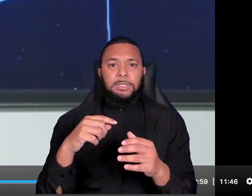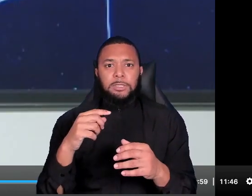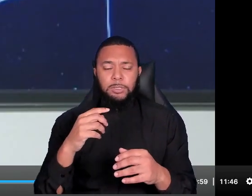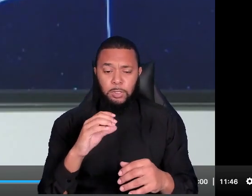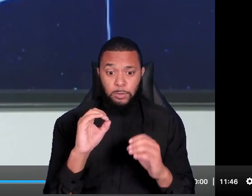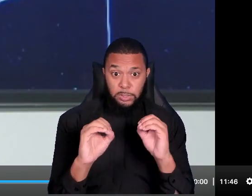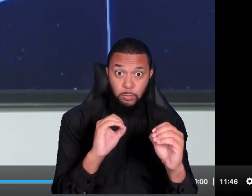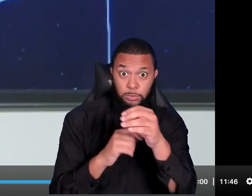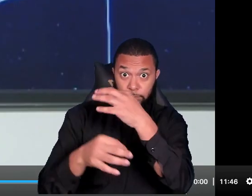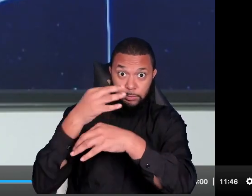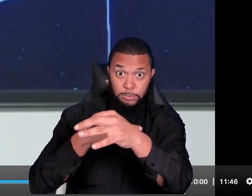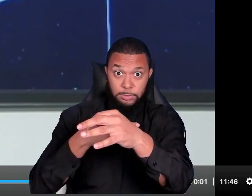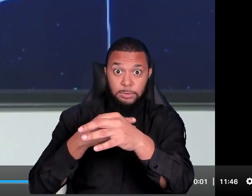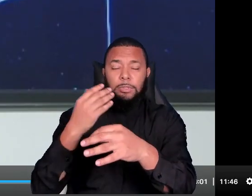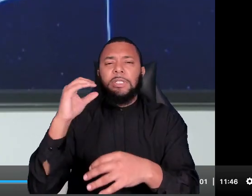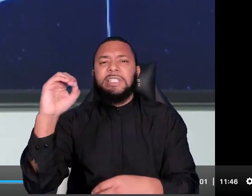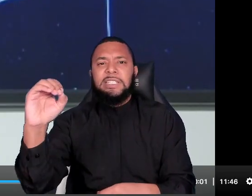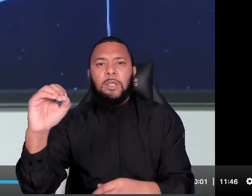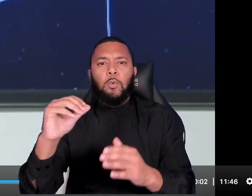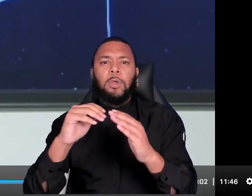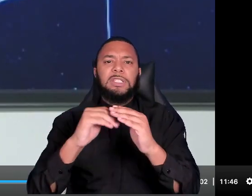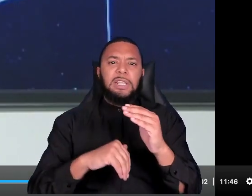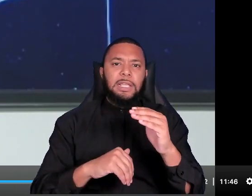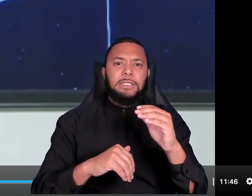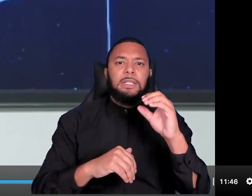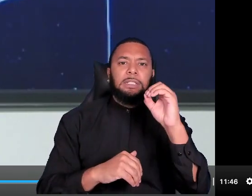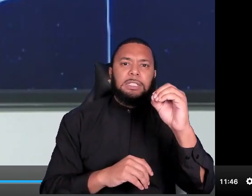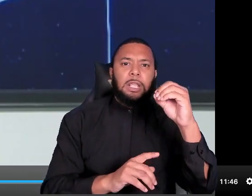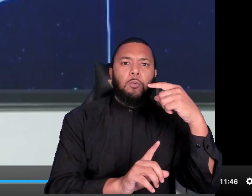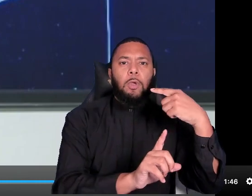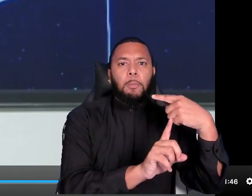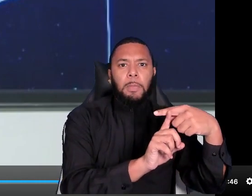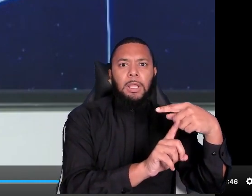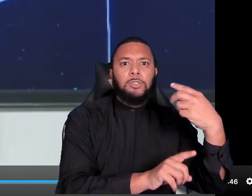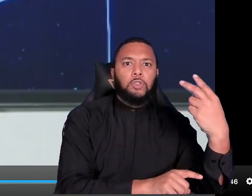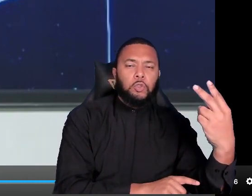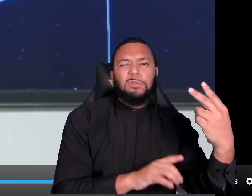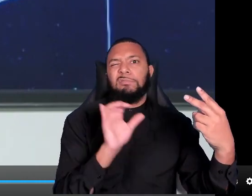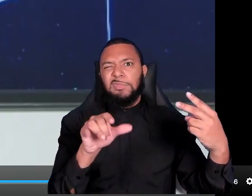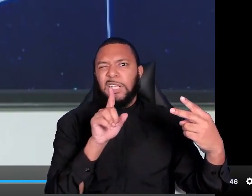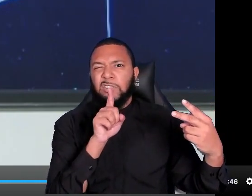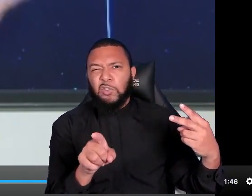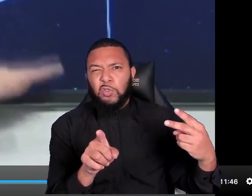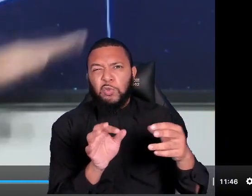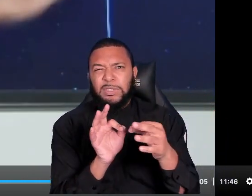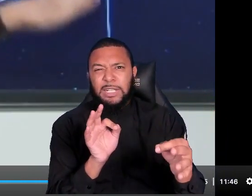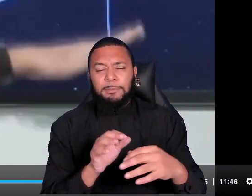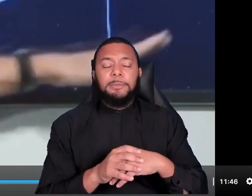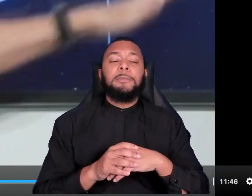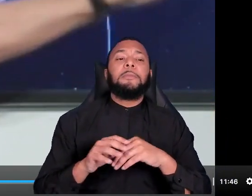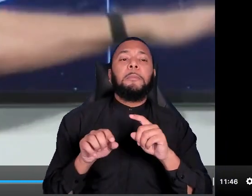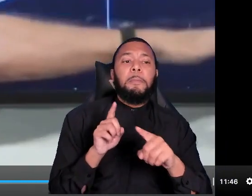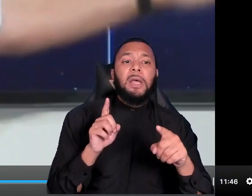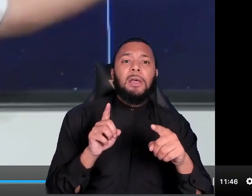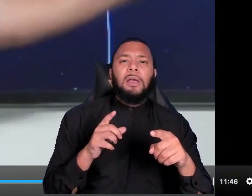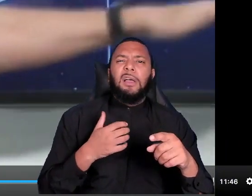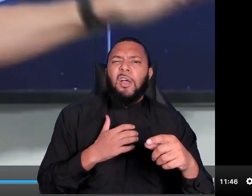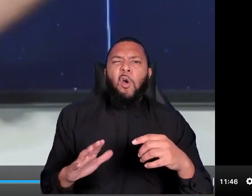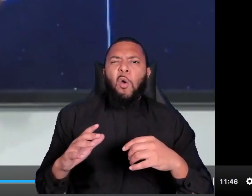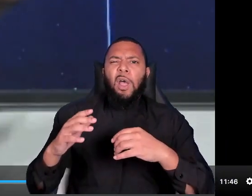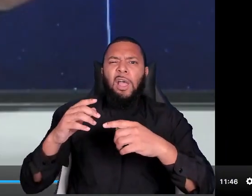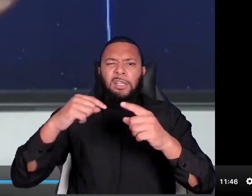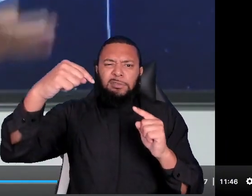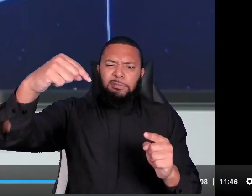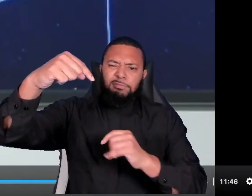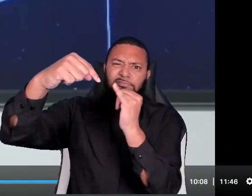I would have 0 is less than 0 plus 2, which is true. But instead of shading, that's where